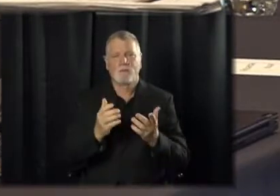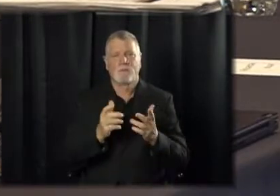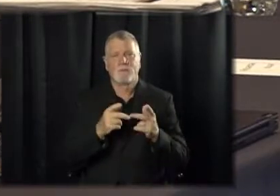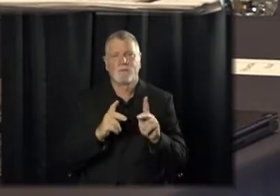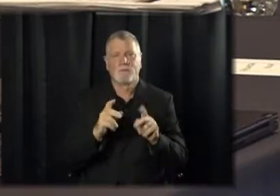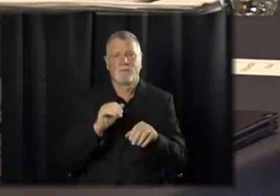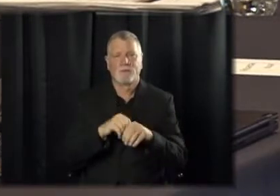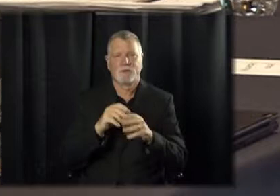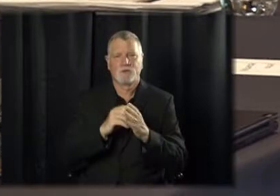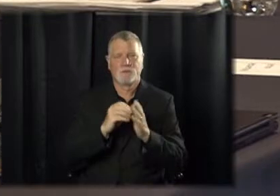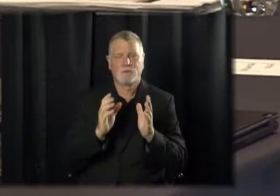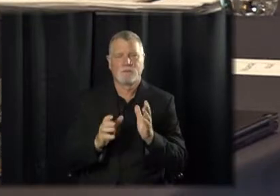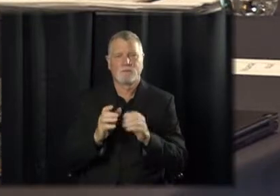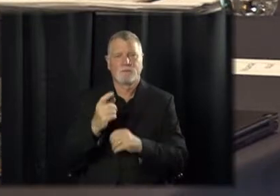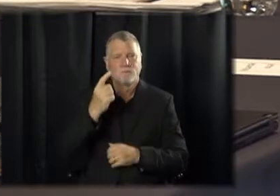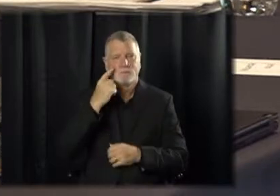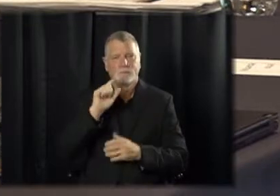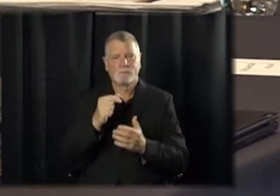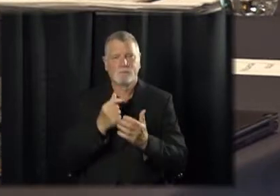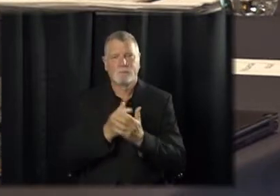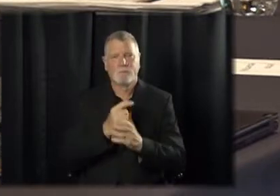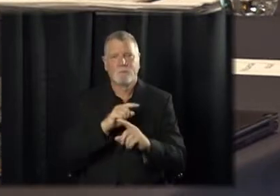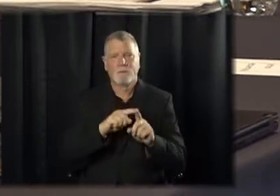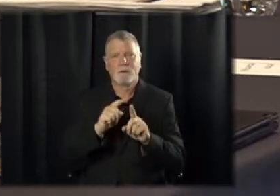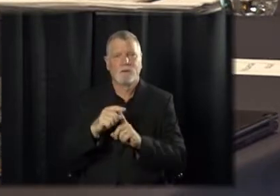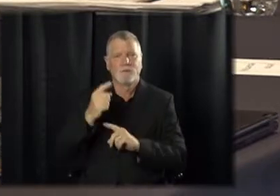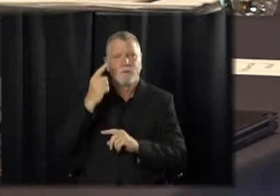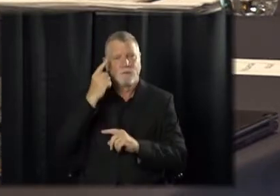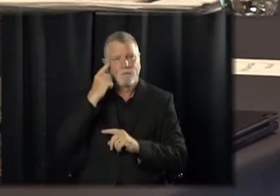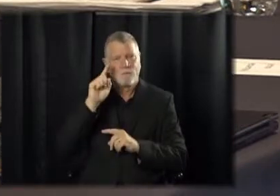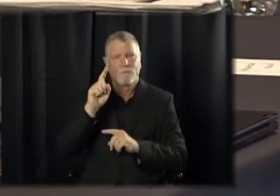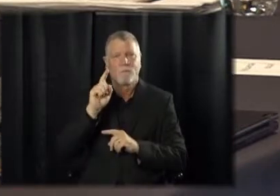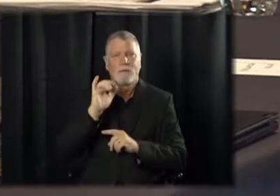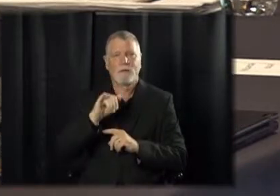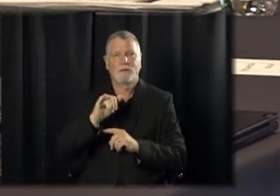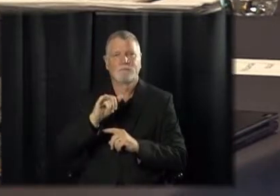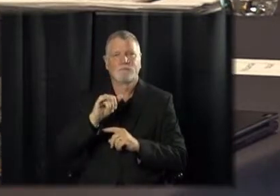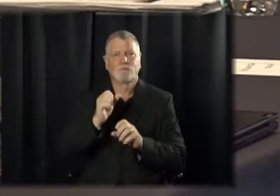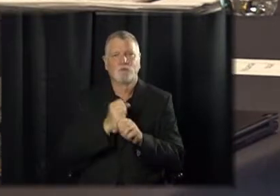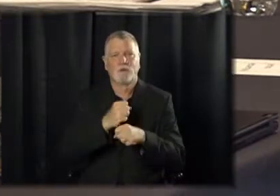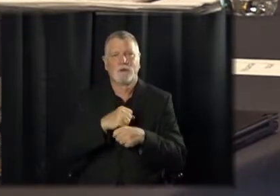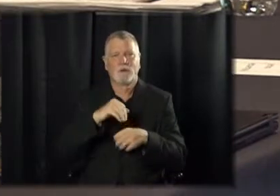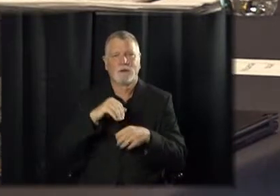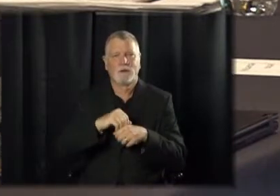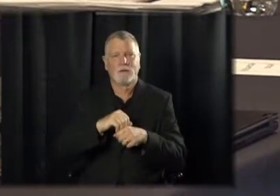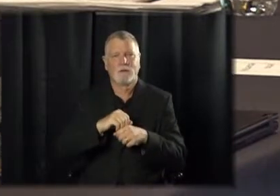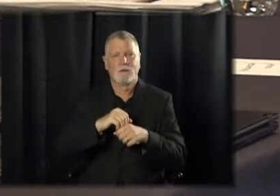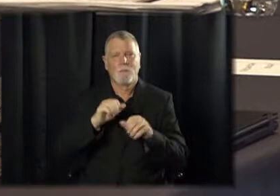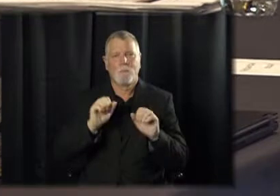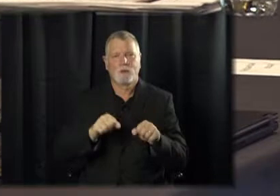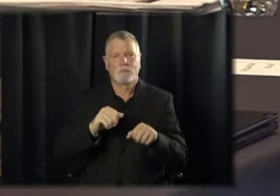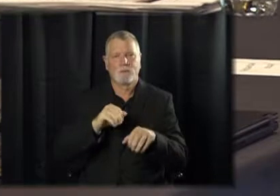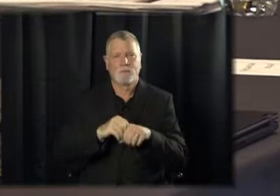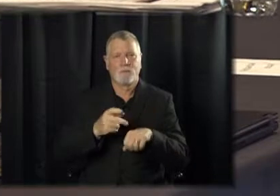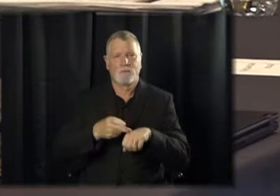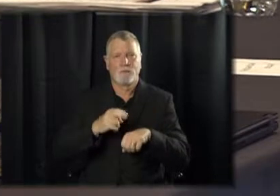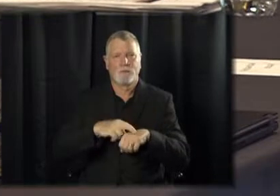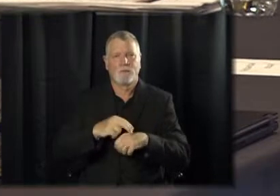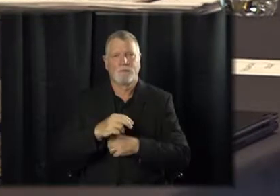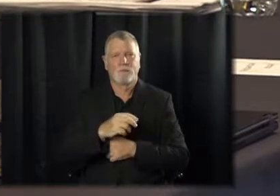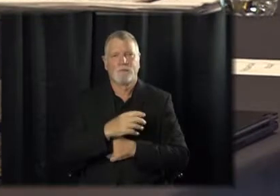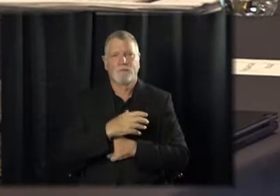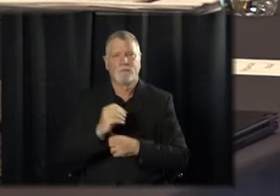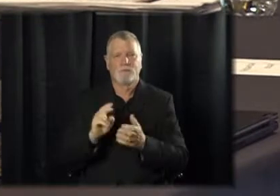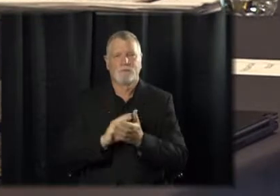opportunity for its students after graduation, but also for its potential to unleash the creativity and innovation possible in Puerto Rico.